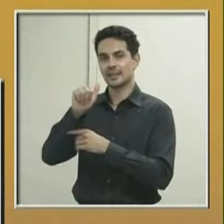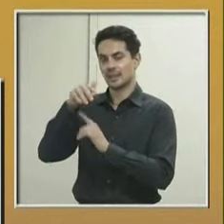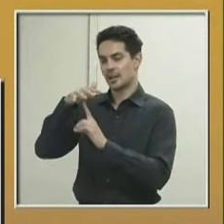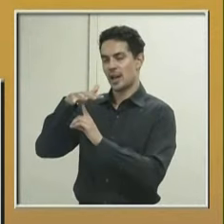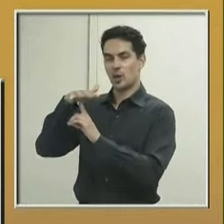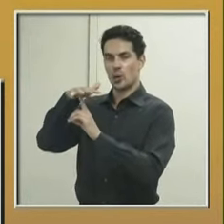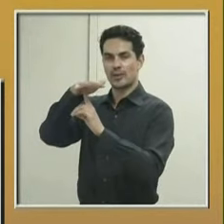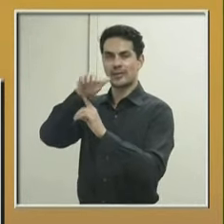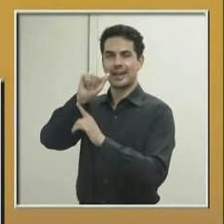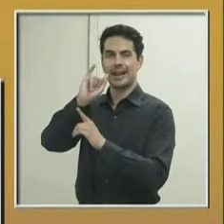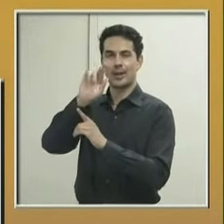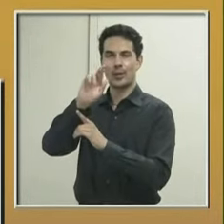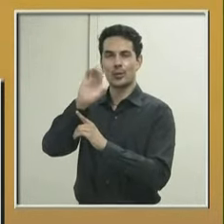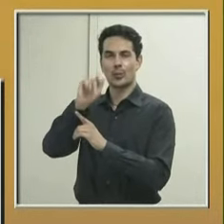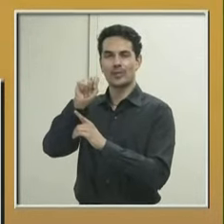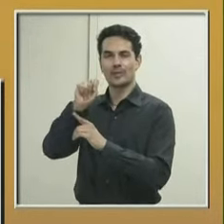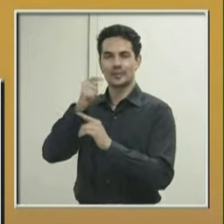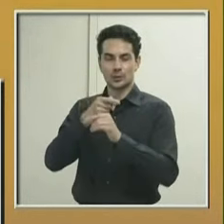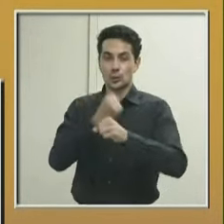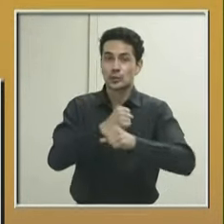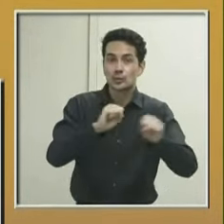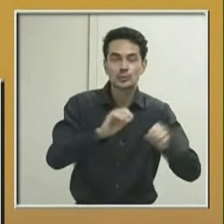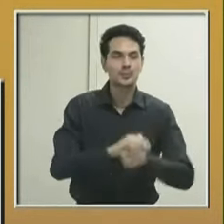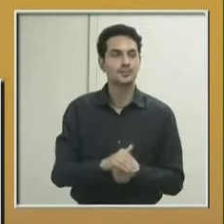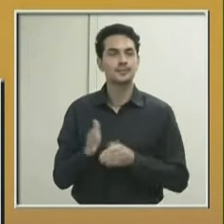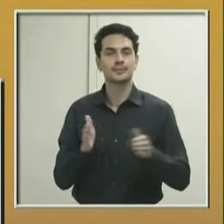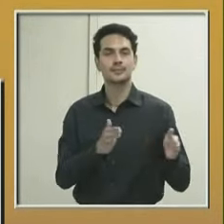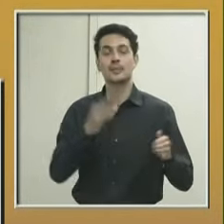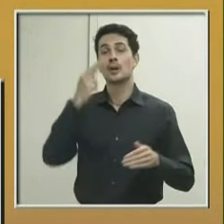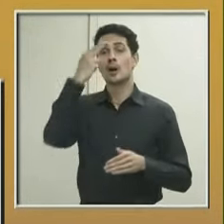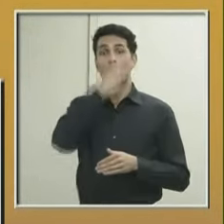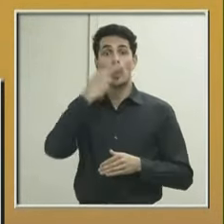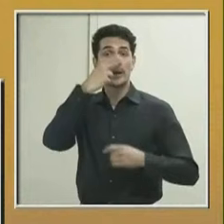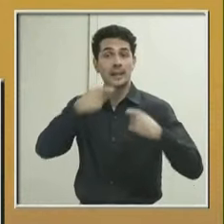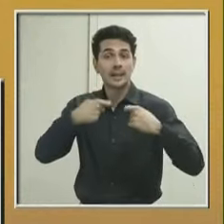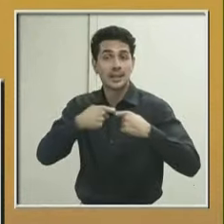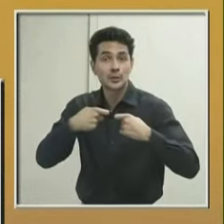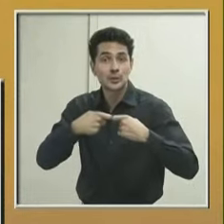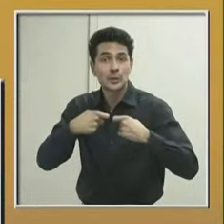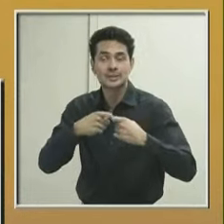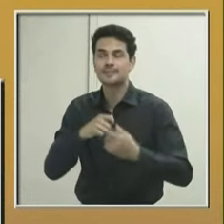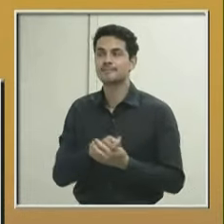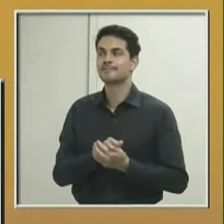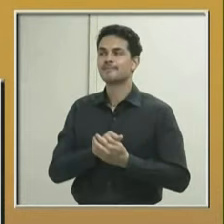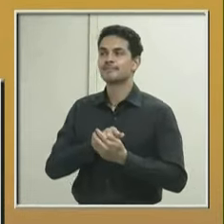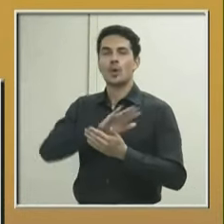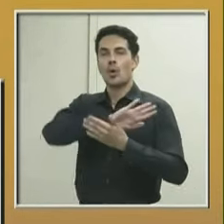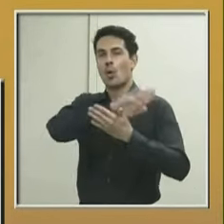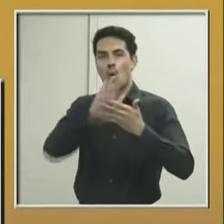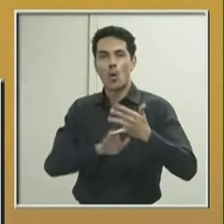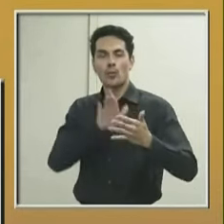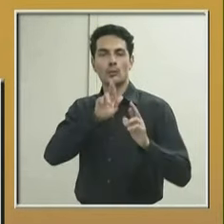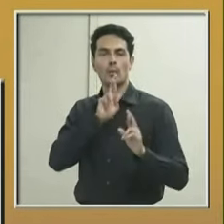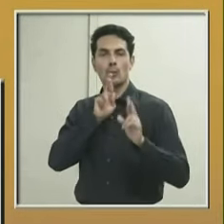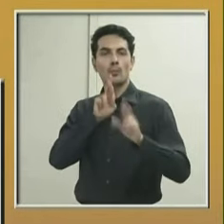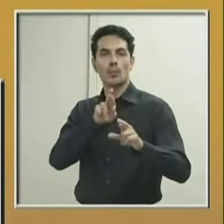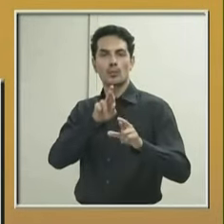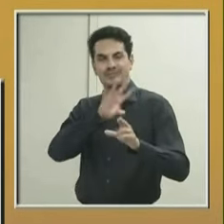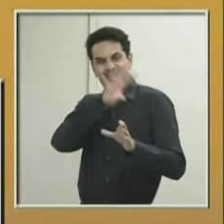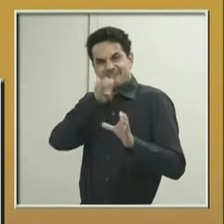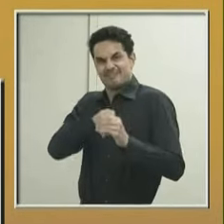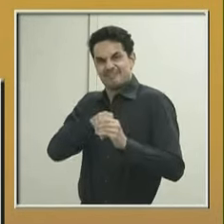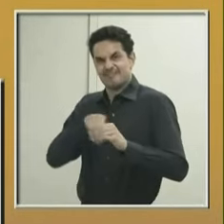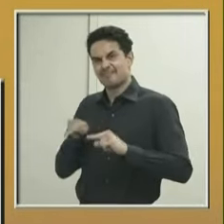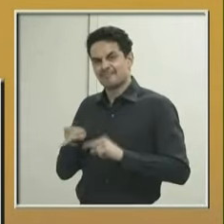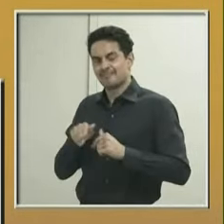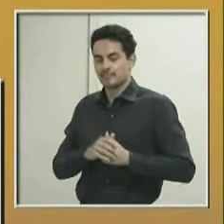units, Hawaiian Electric, and their actions, those are included in the report. And so you'll